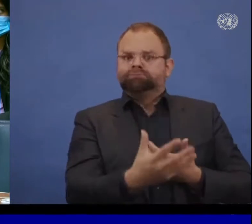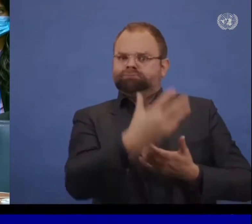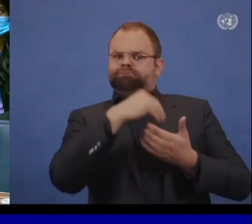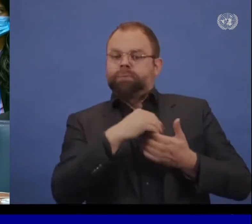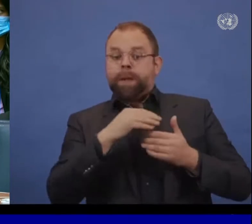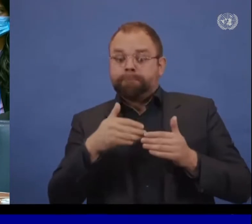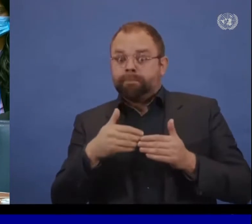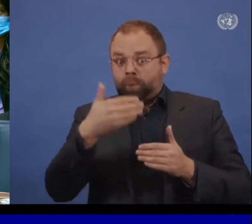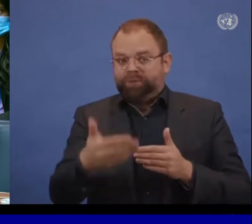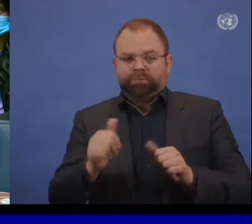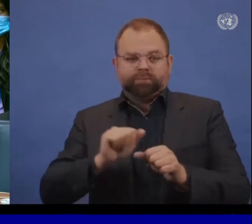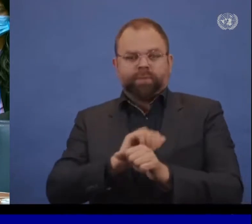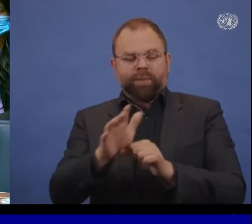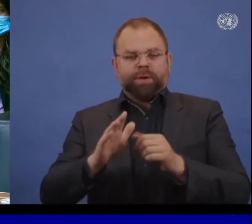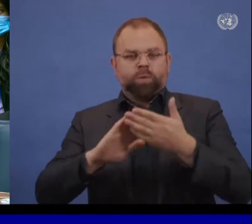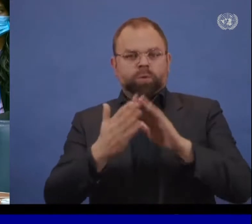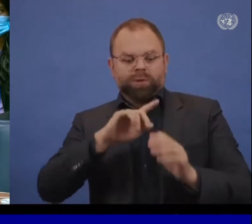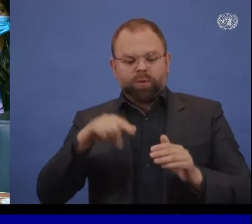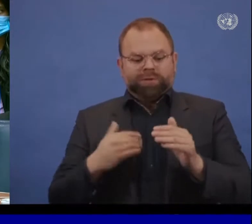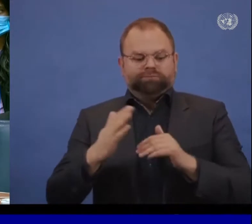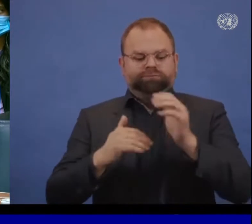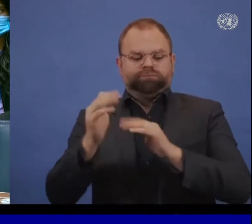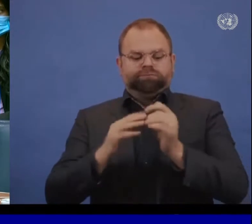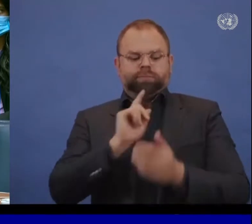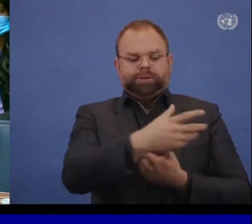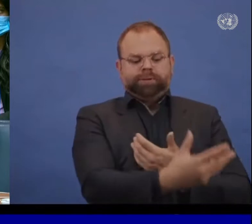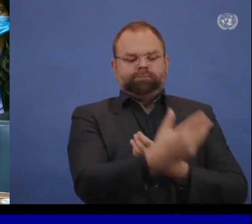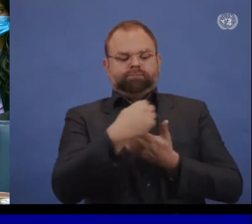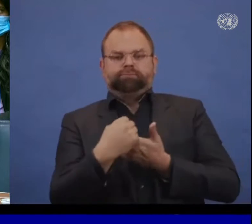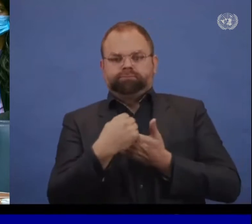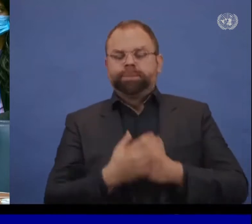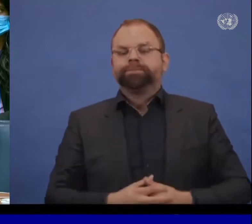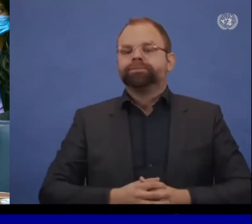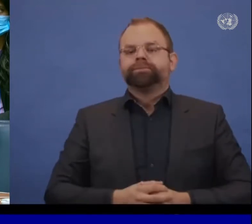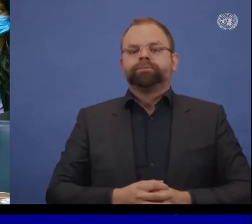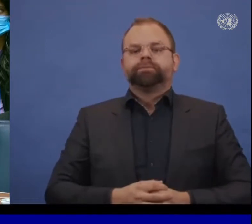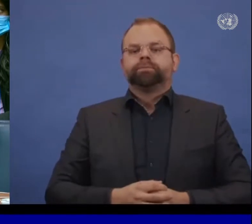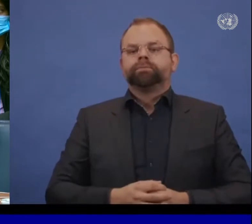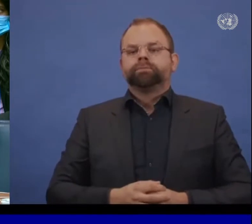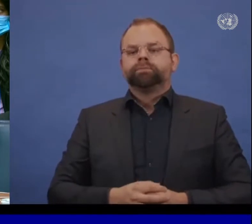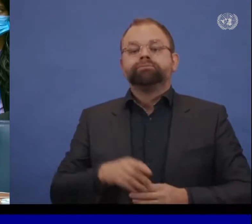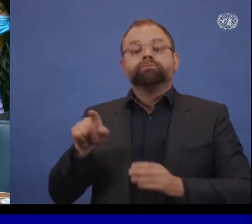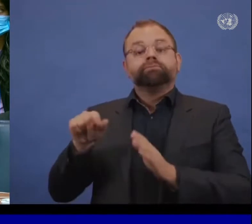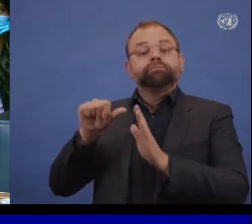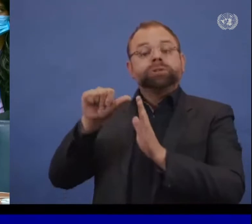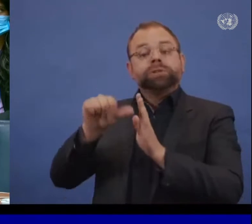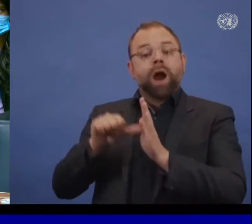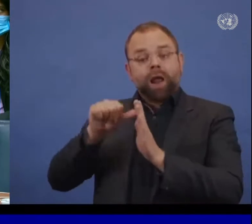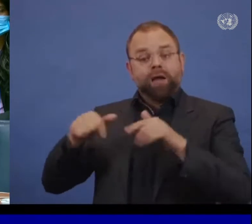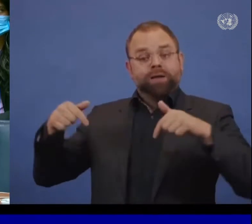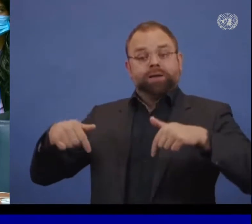8.7% of the total population. The government of Sri Lanka has taken a number of initiatives to address the issues faced by the persons